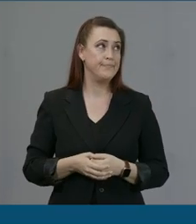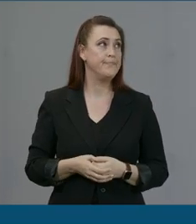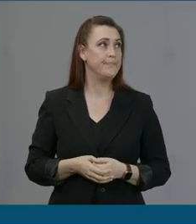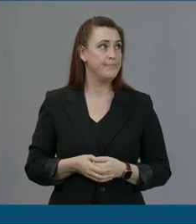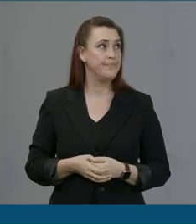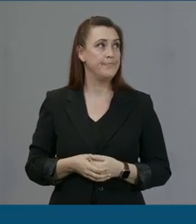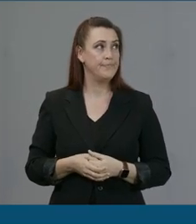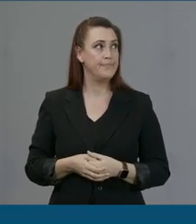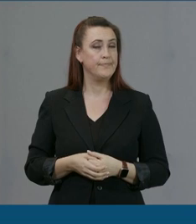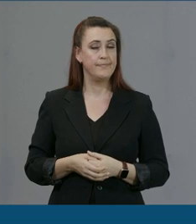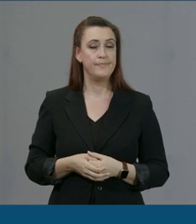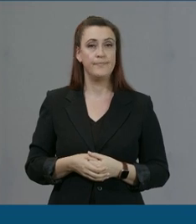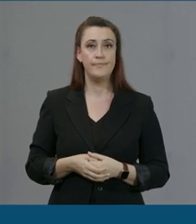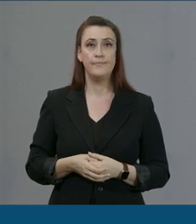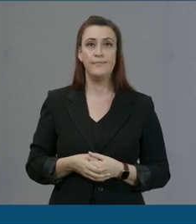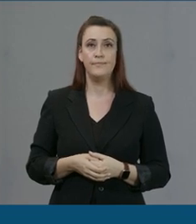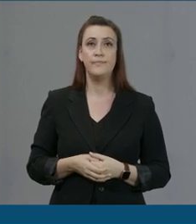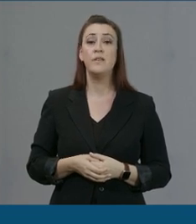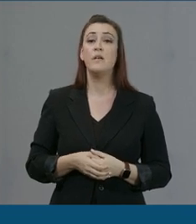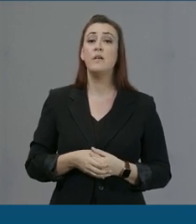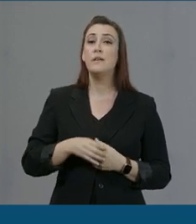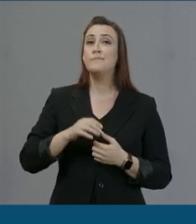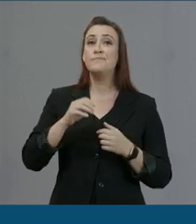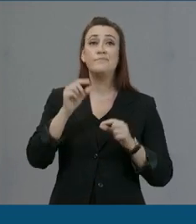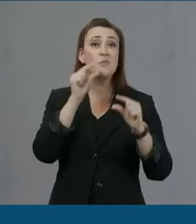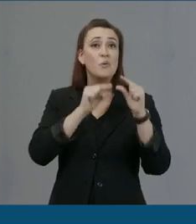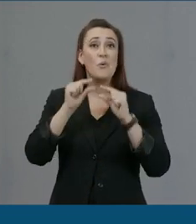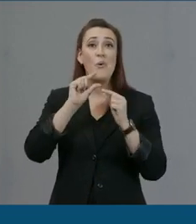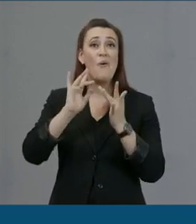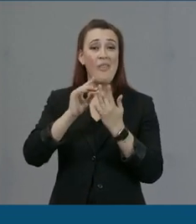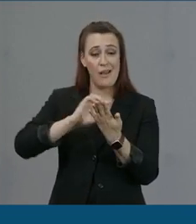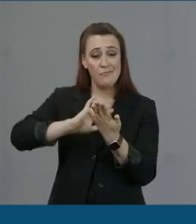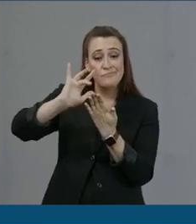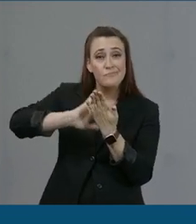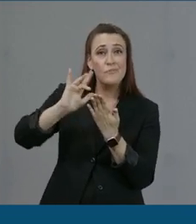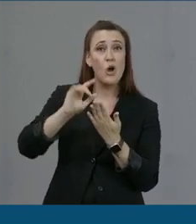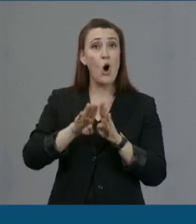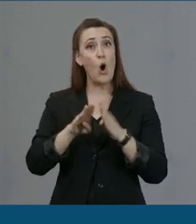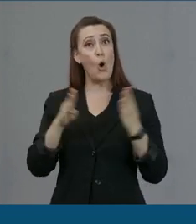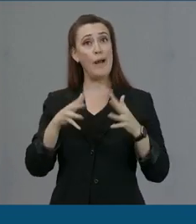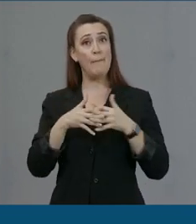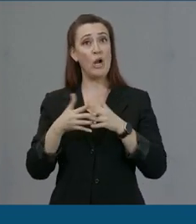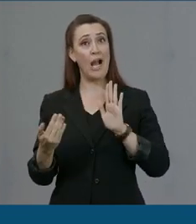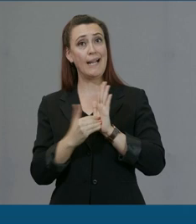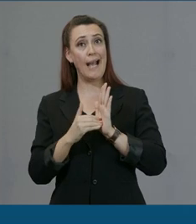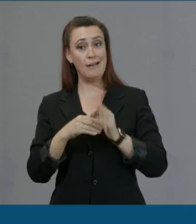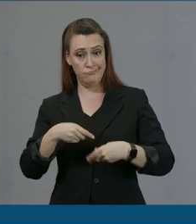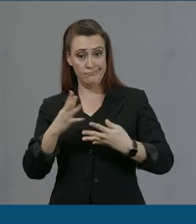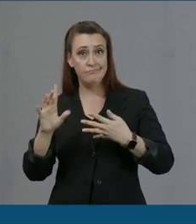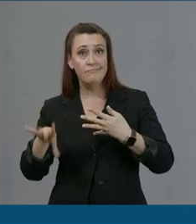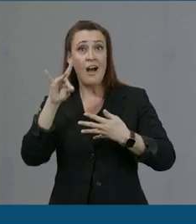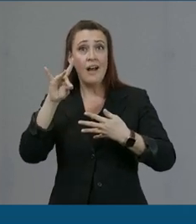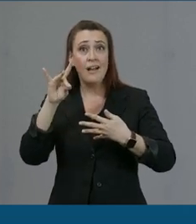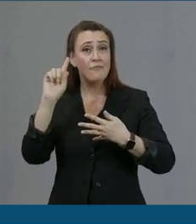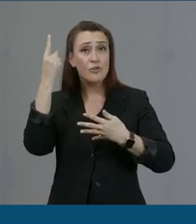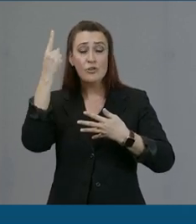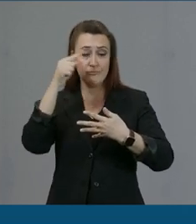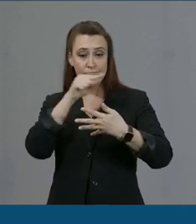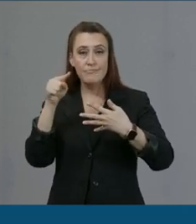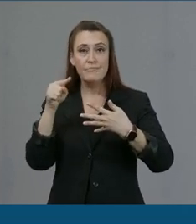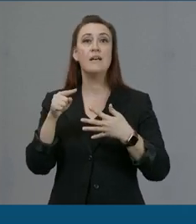If you search opening up America again, what comes up is the White House